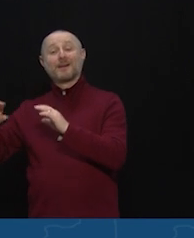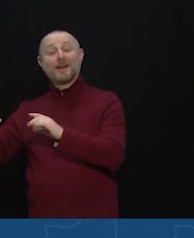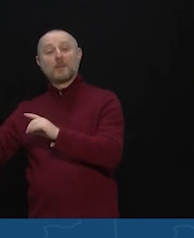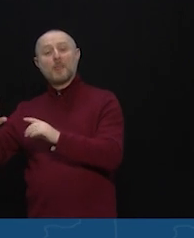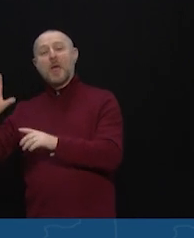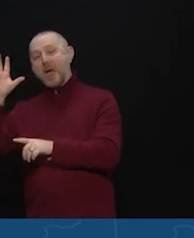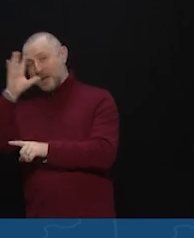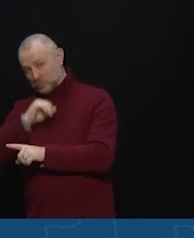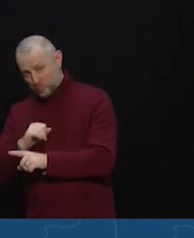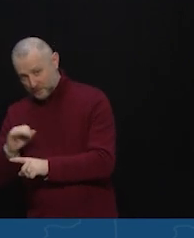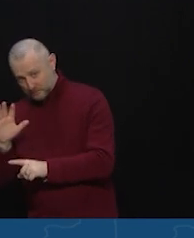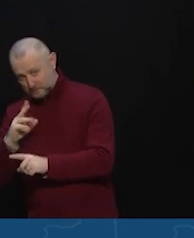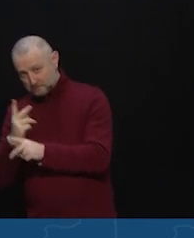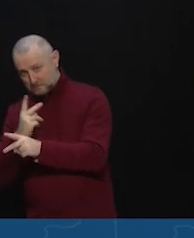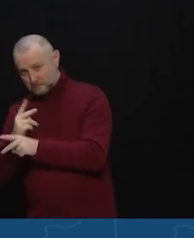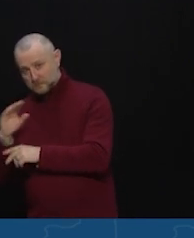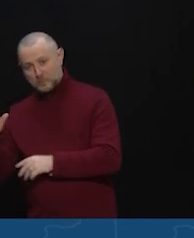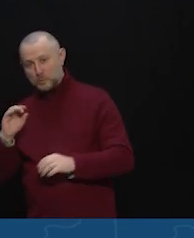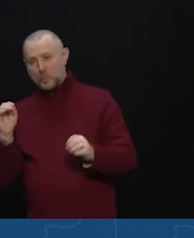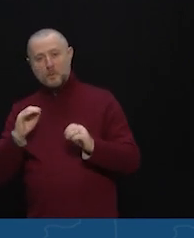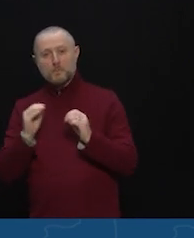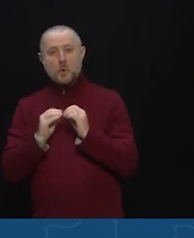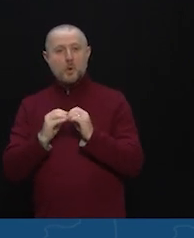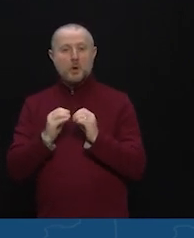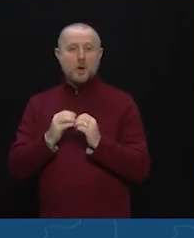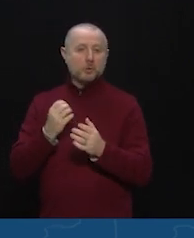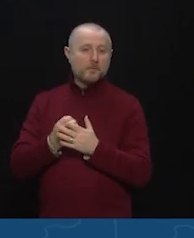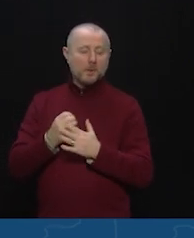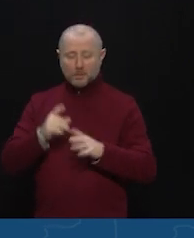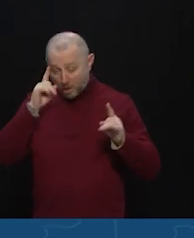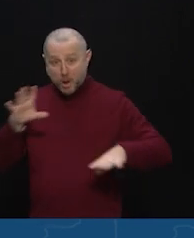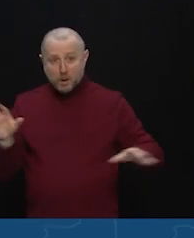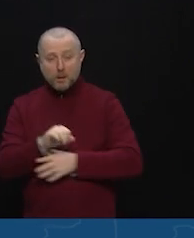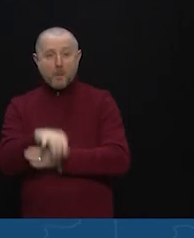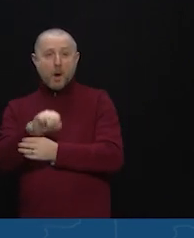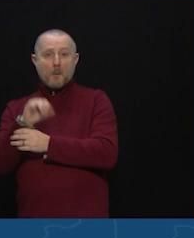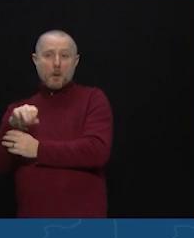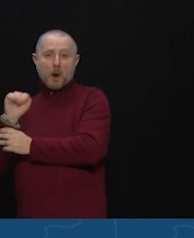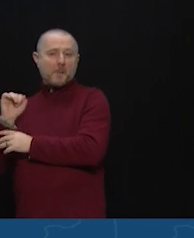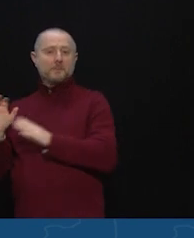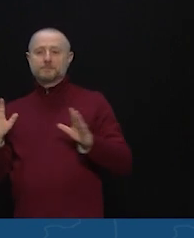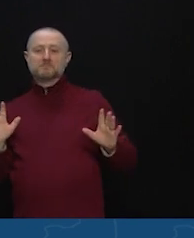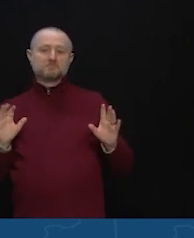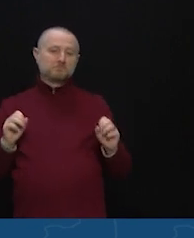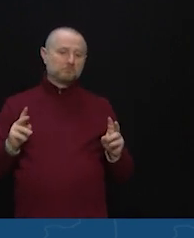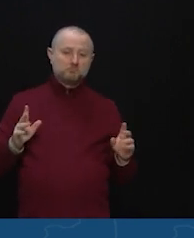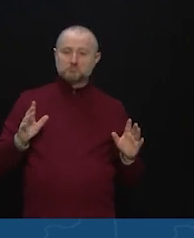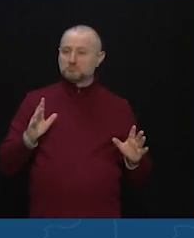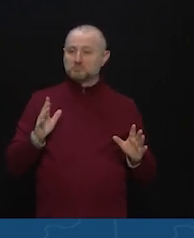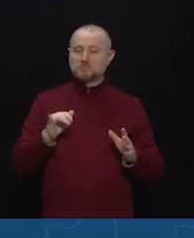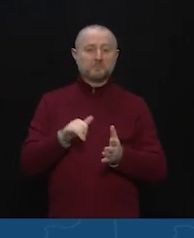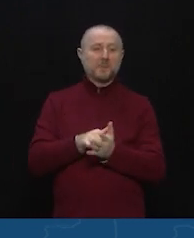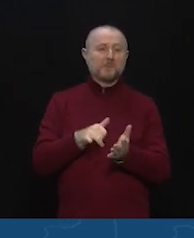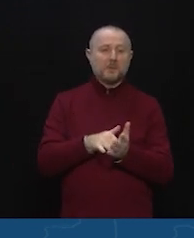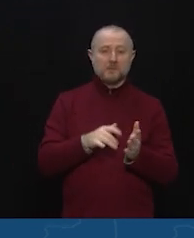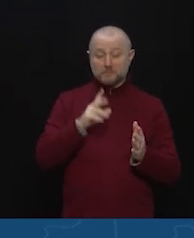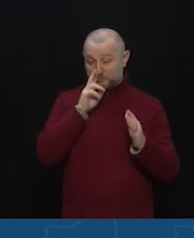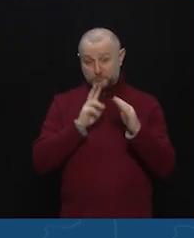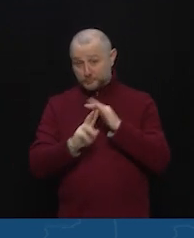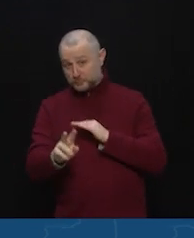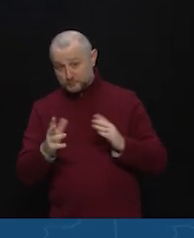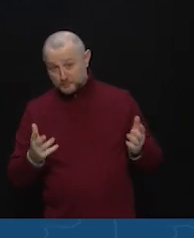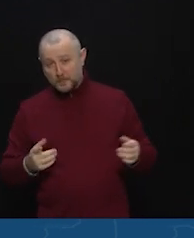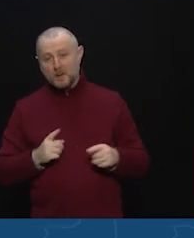we have no more shocks, which we talked about, happen periodically, and no one knows when they are, and that the revenues continue at the